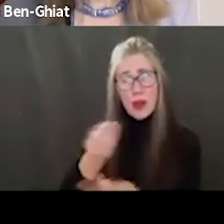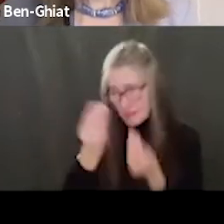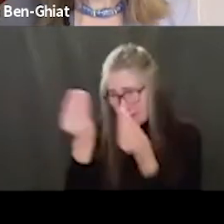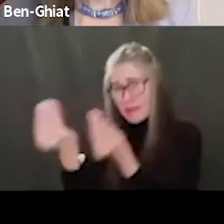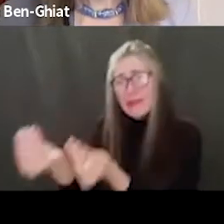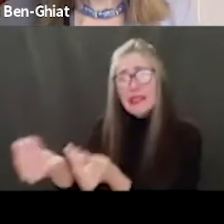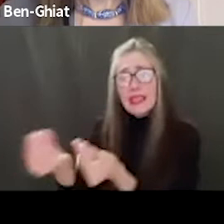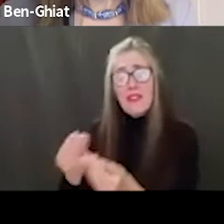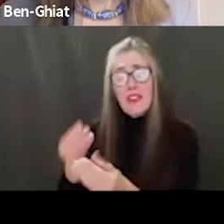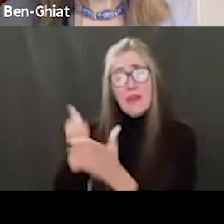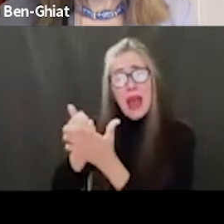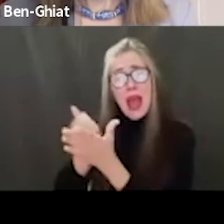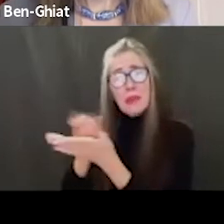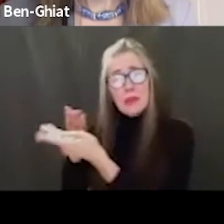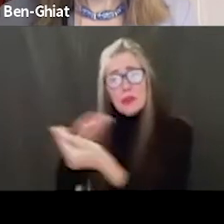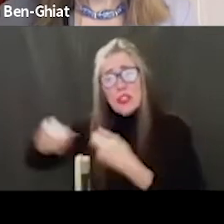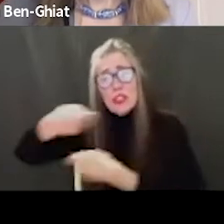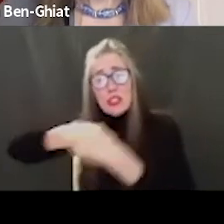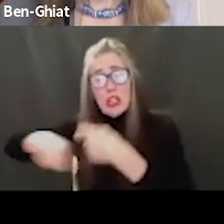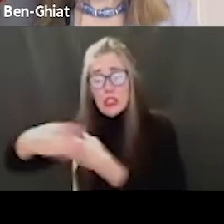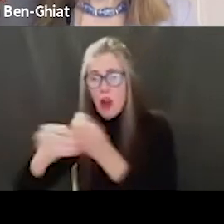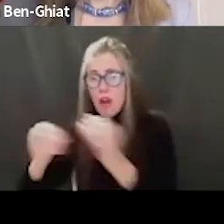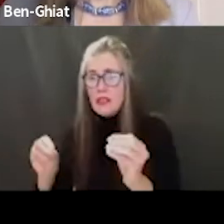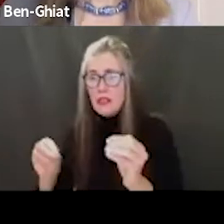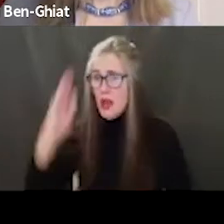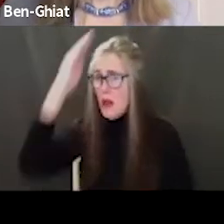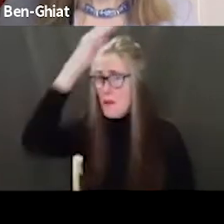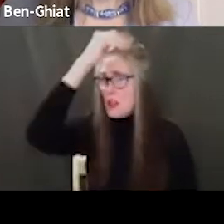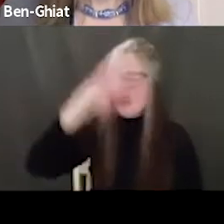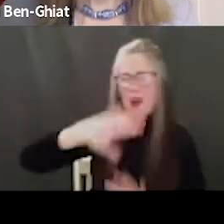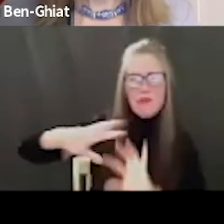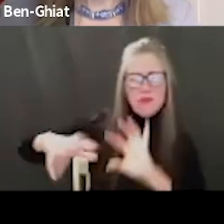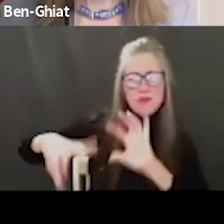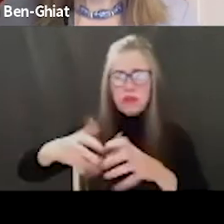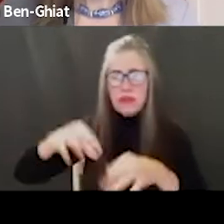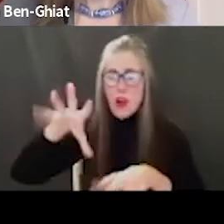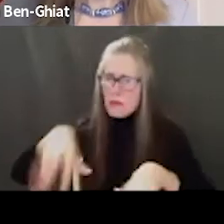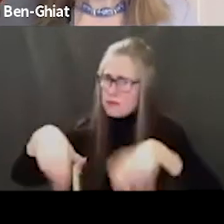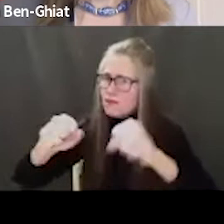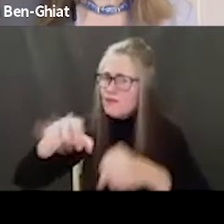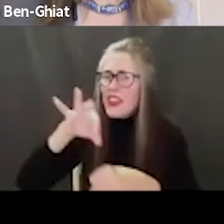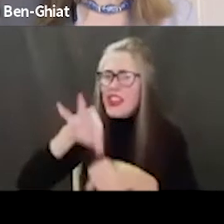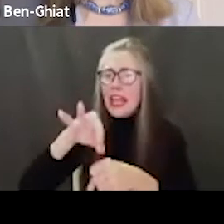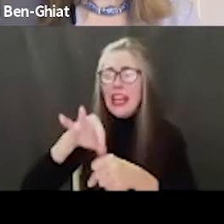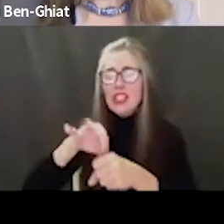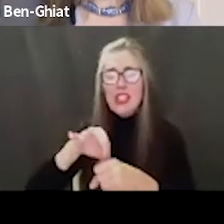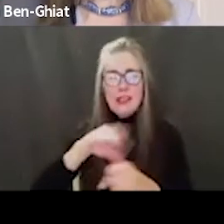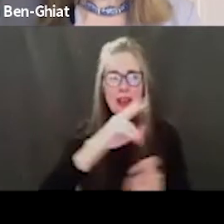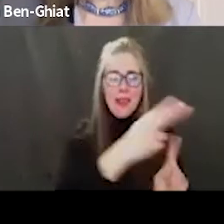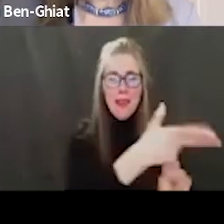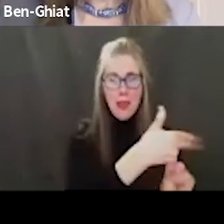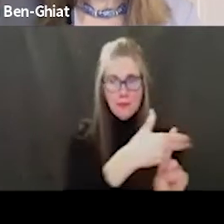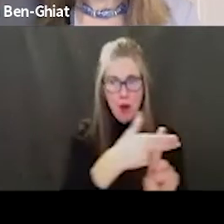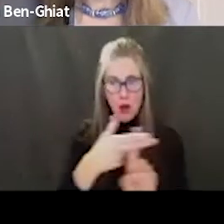the methods Trump used to try and overturn the election draw from all eras of authoritarian history, and we should pay